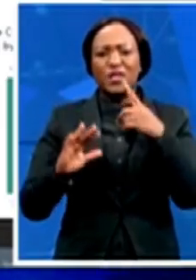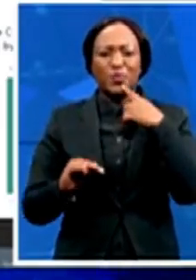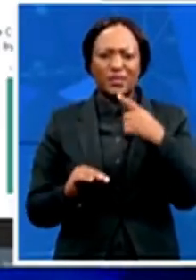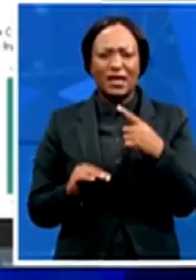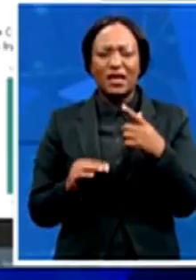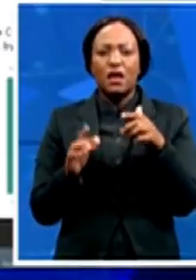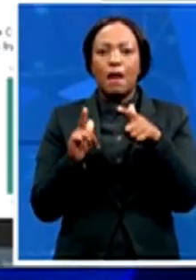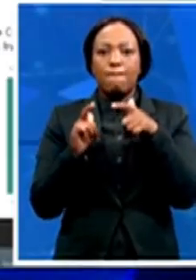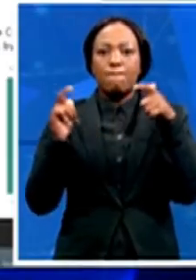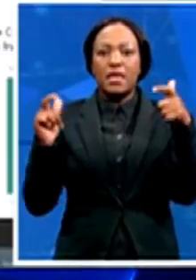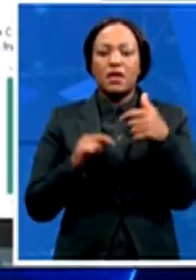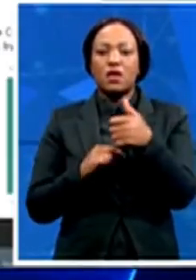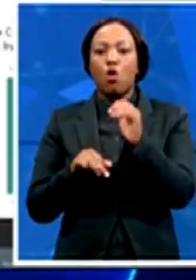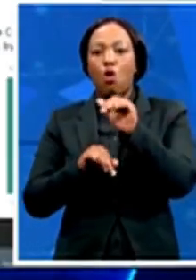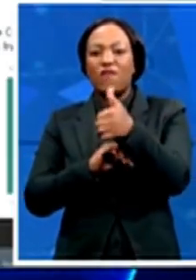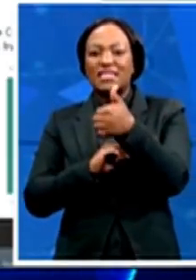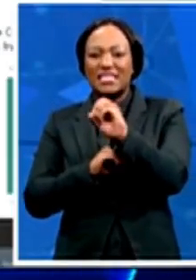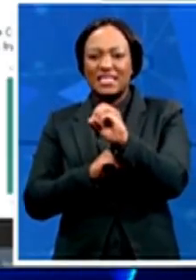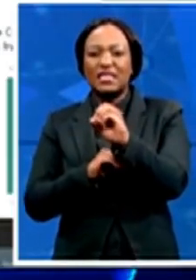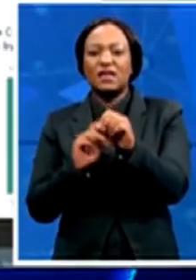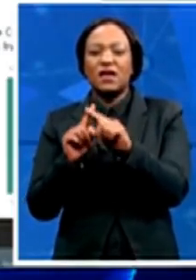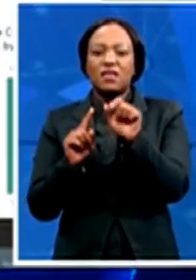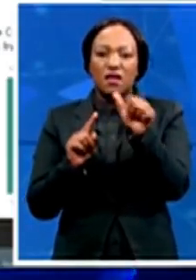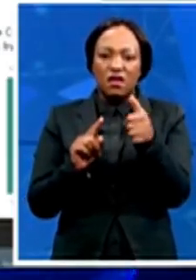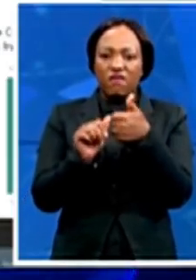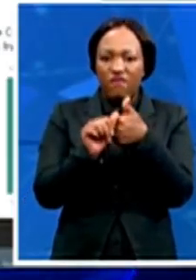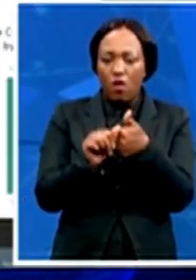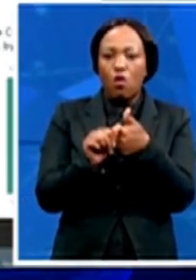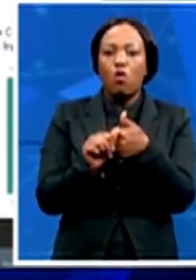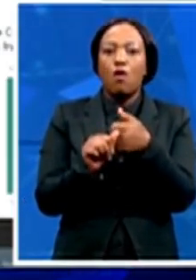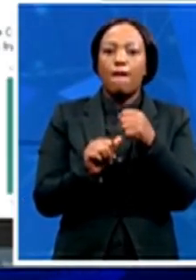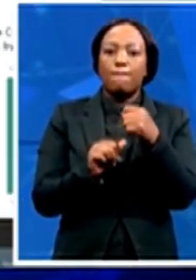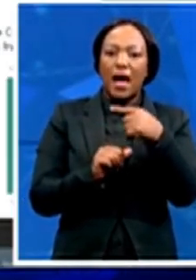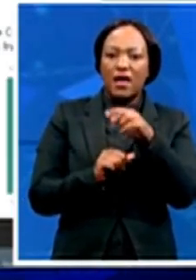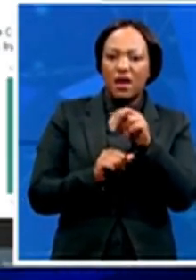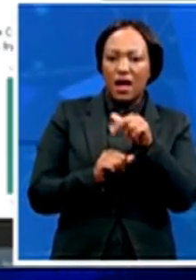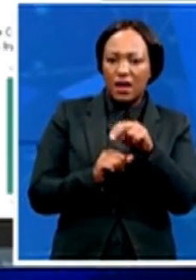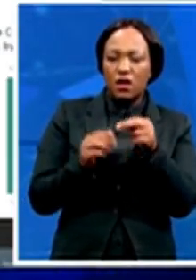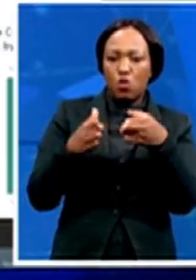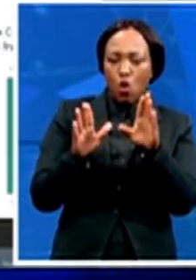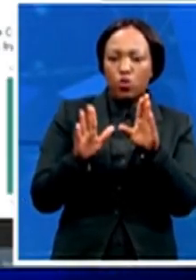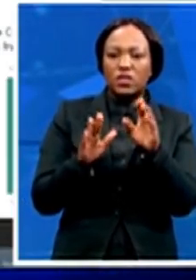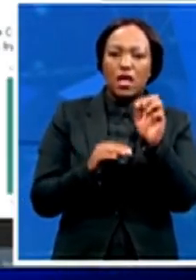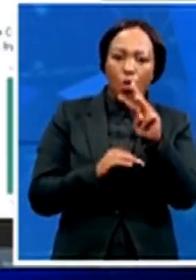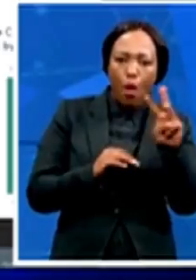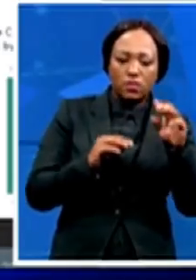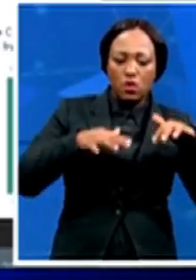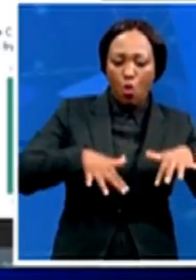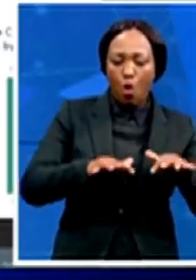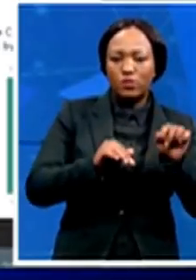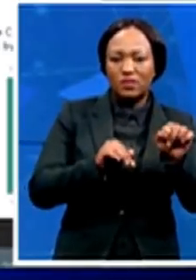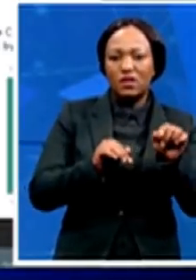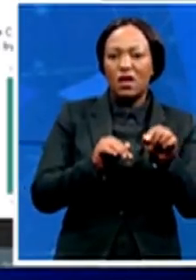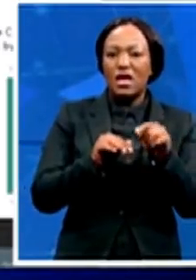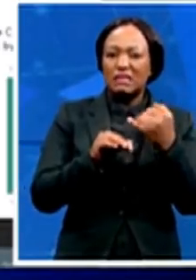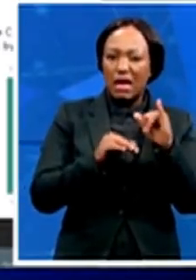Overberg, followed by Garden Route, followed by West Coast, Cape Winelands. And if you add the private sector in, it is still Overberg, Garden Route, West Coast, and then